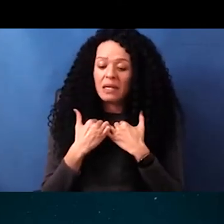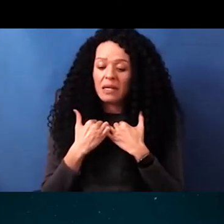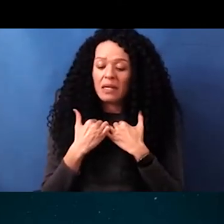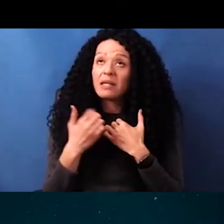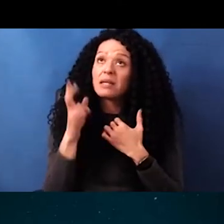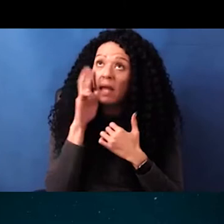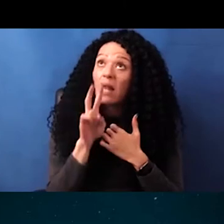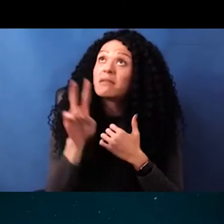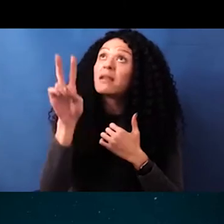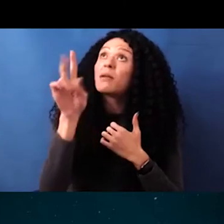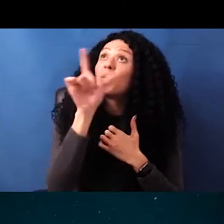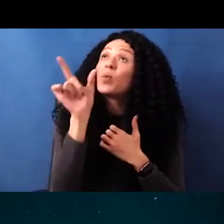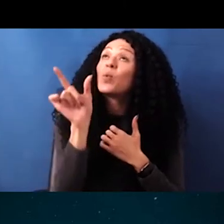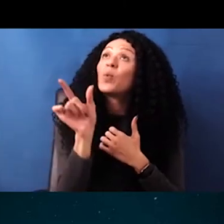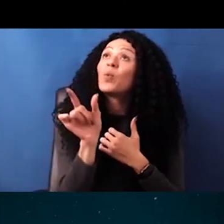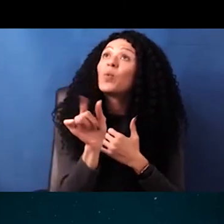I see